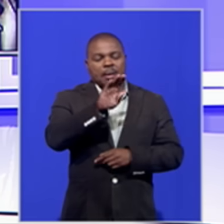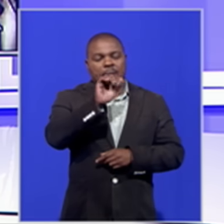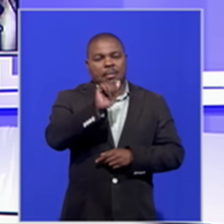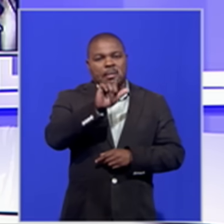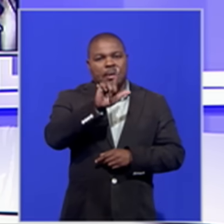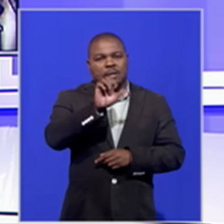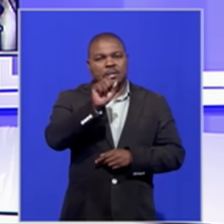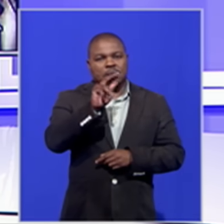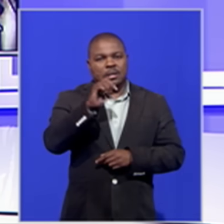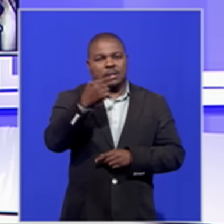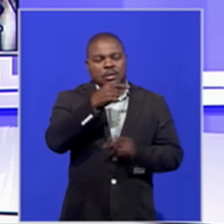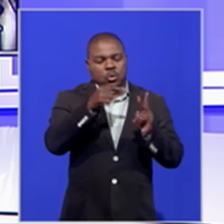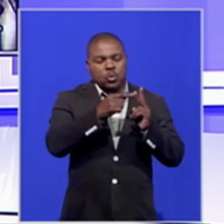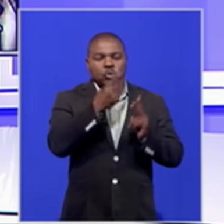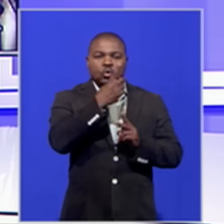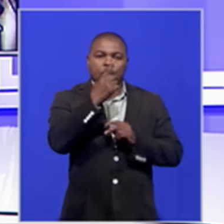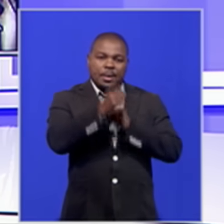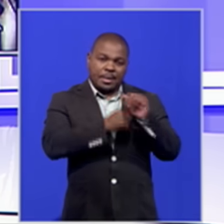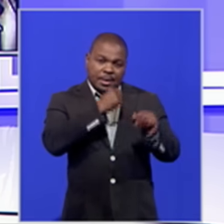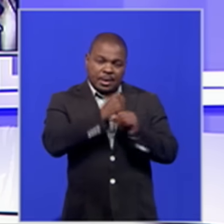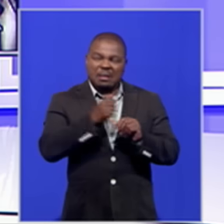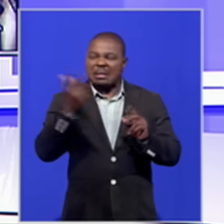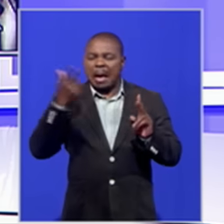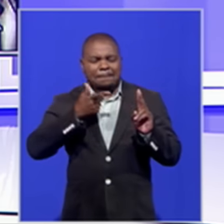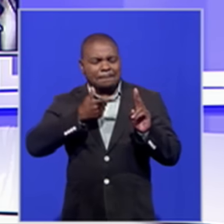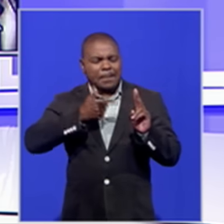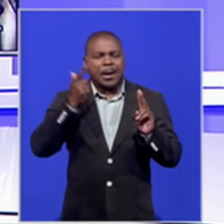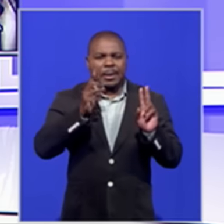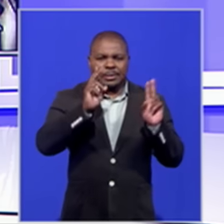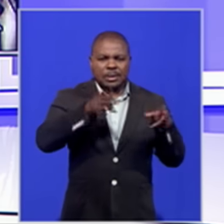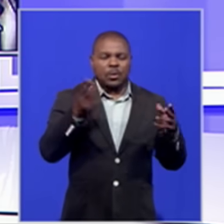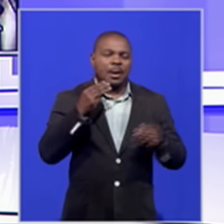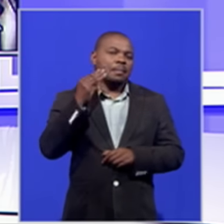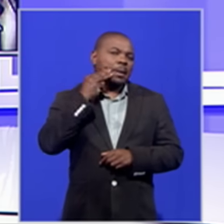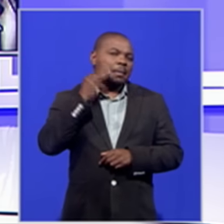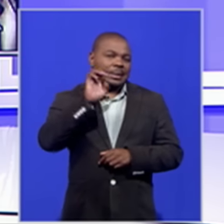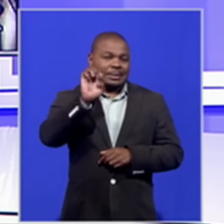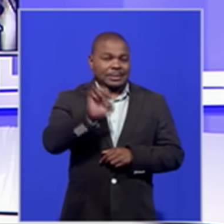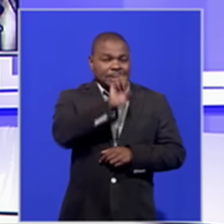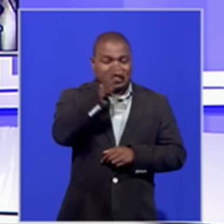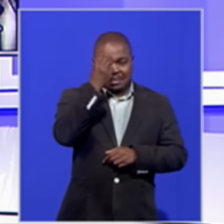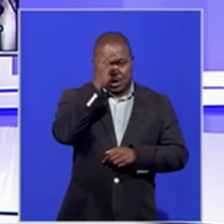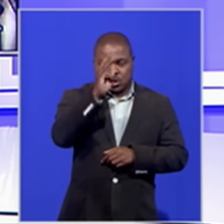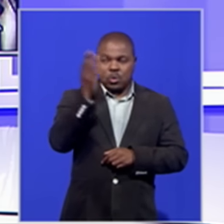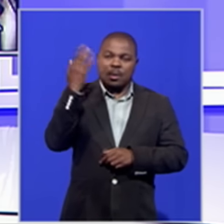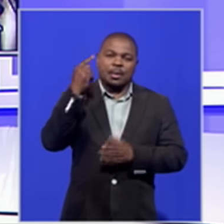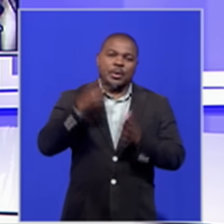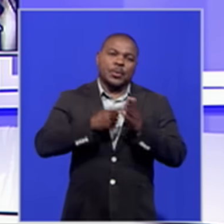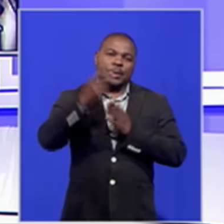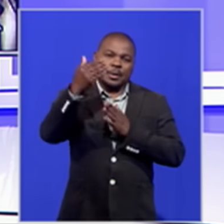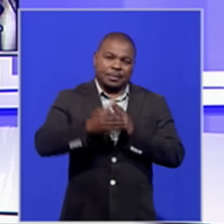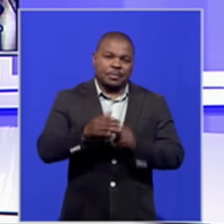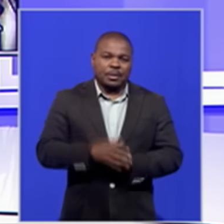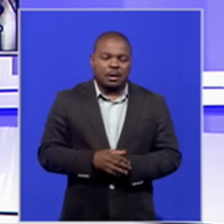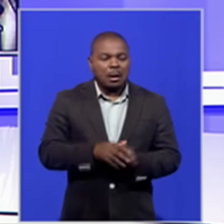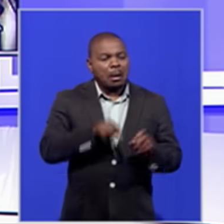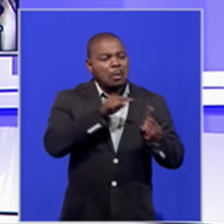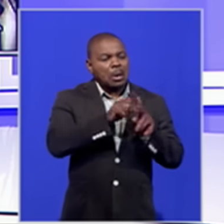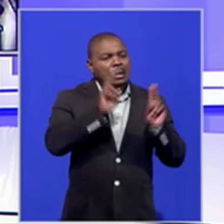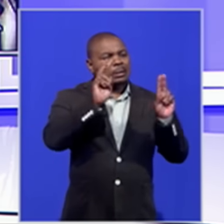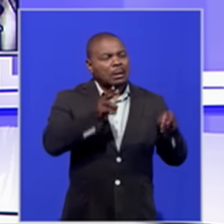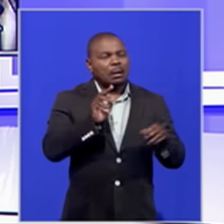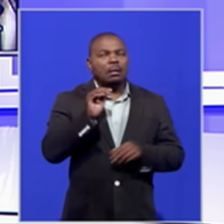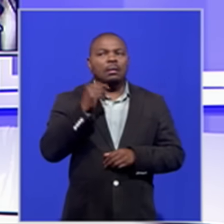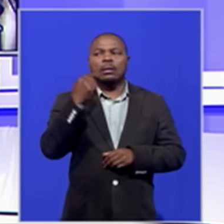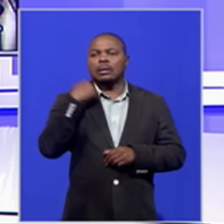mengwaga e 21 ba thuntšitšwe le go bolawa go la Mamelodi East ka Pretoria mafelong a beke yeo e fetilego. Ditopo tša bona